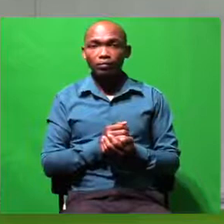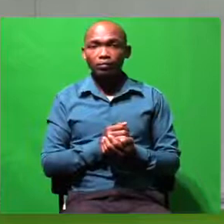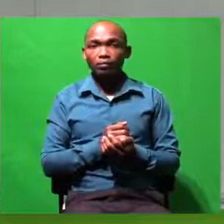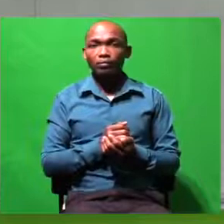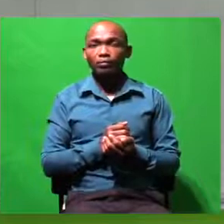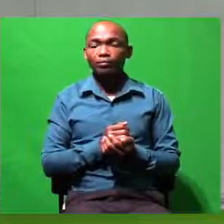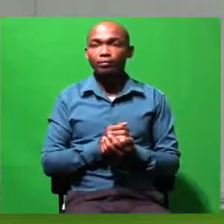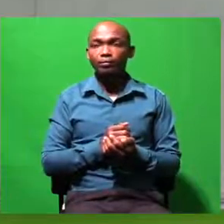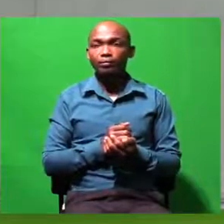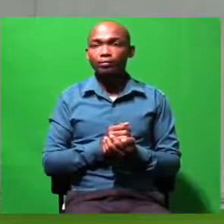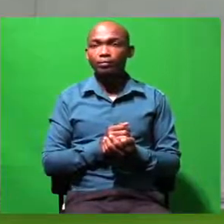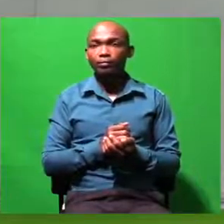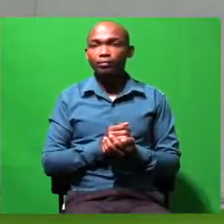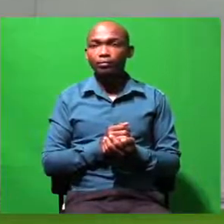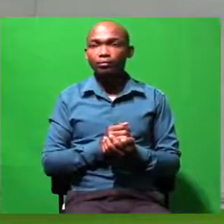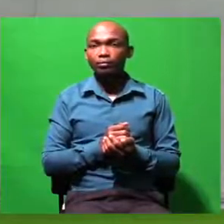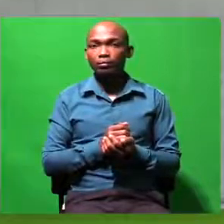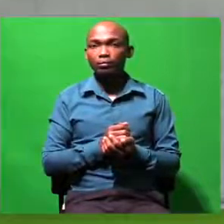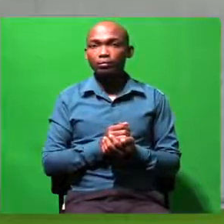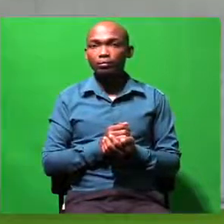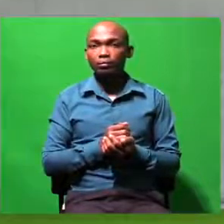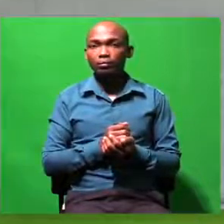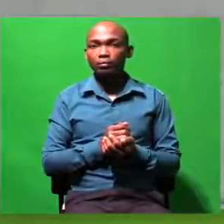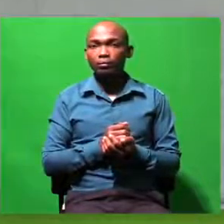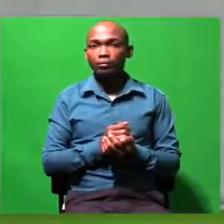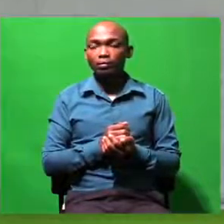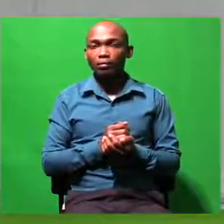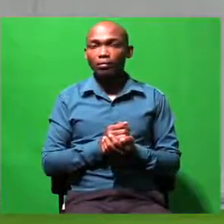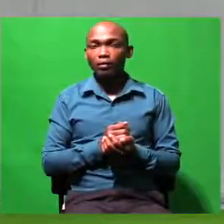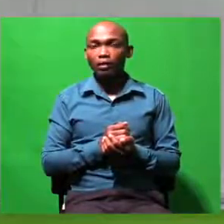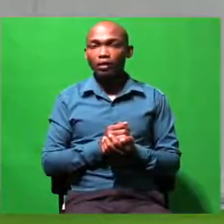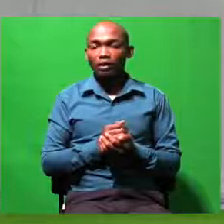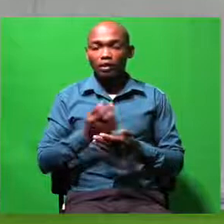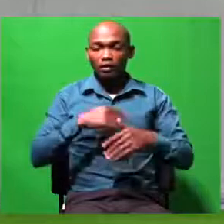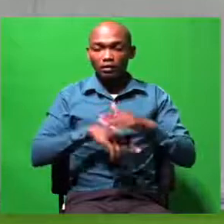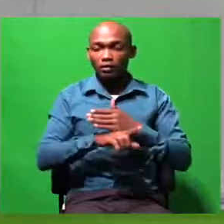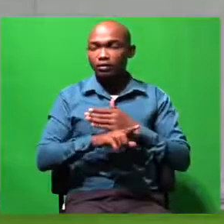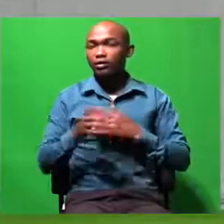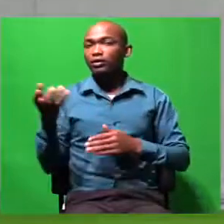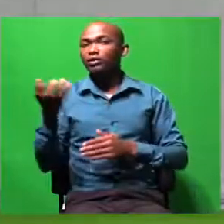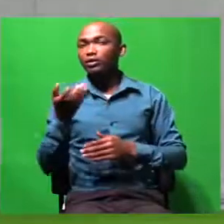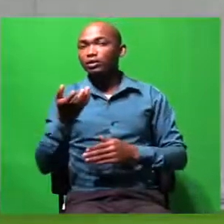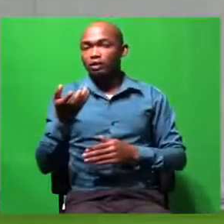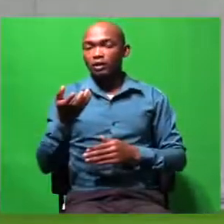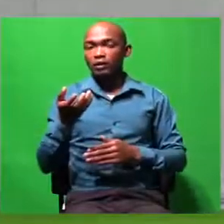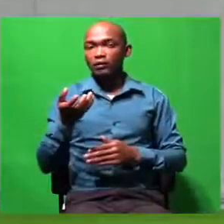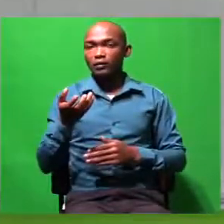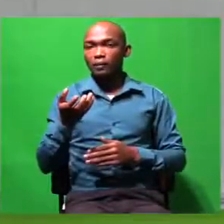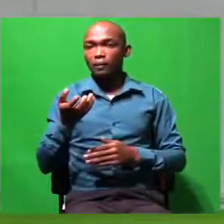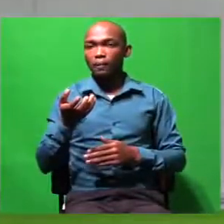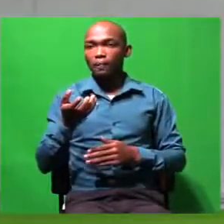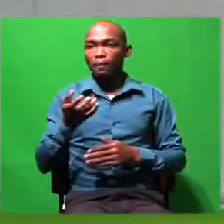Anyone? Yes, you tried. In many societies, women are